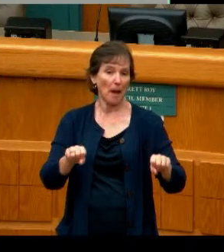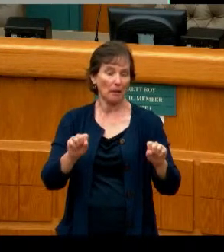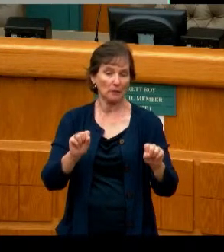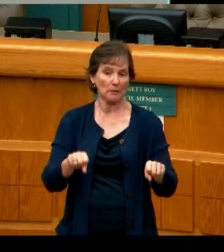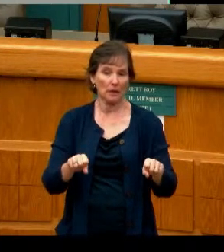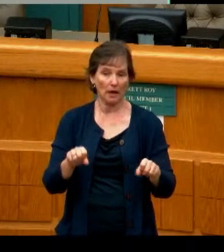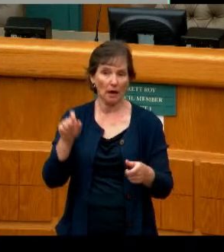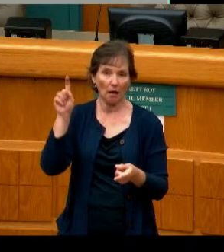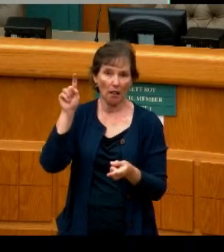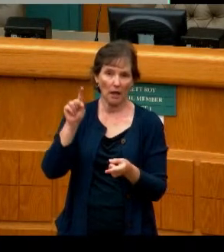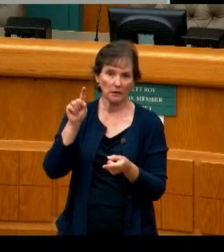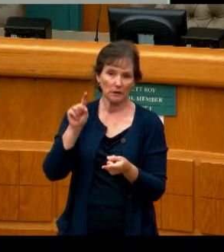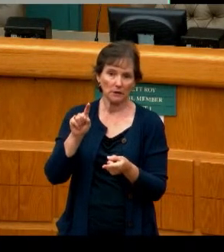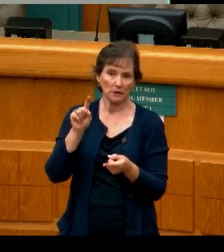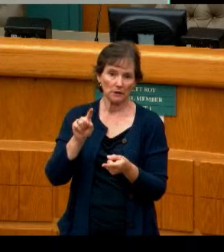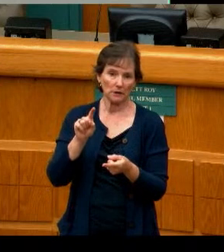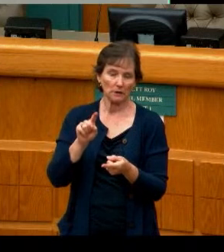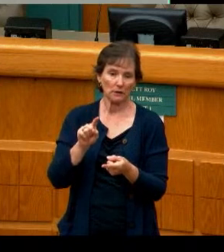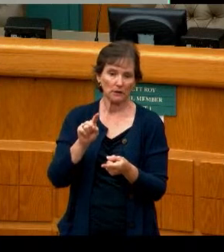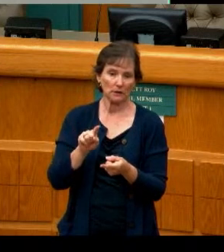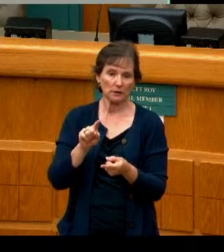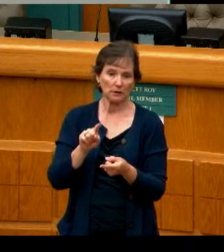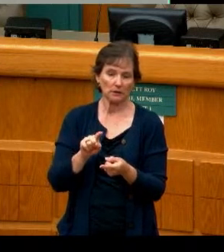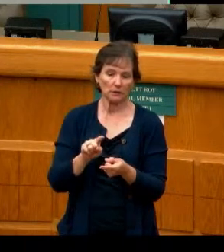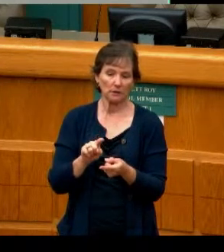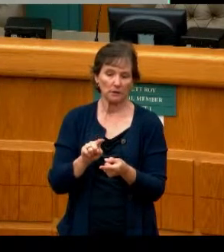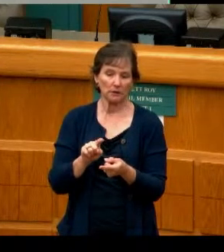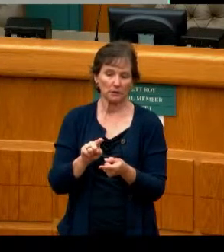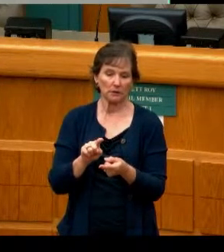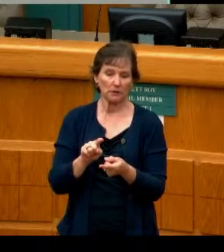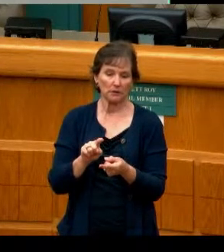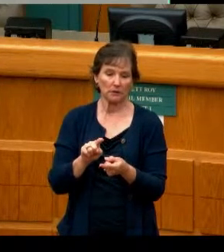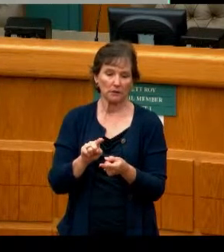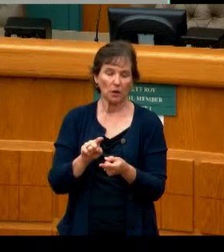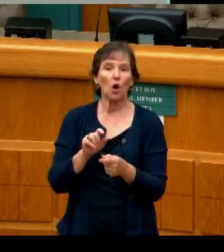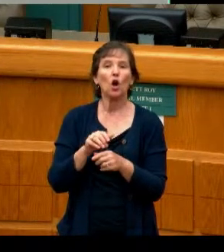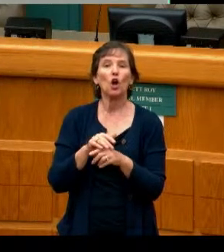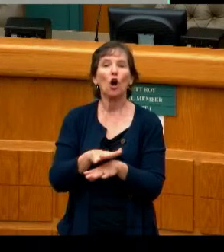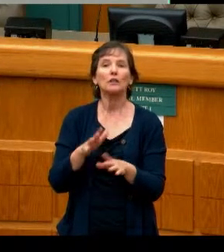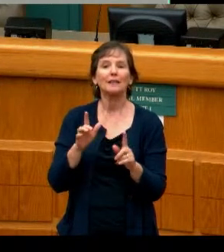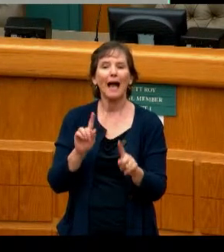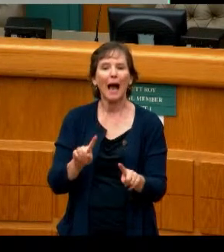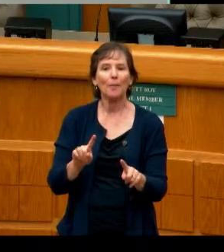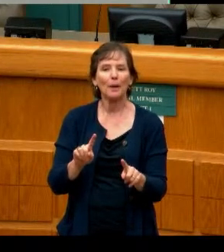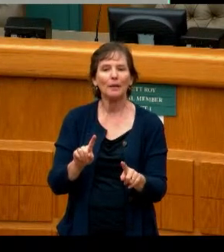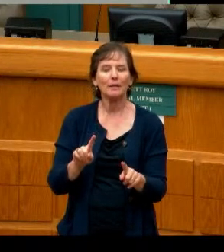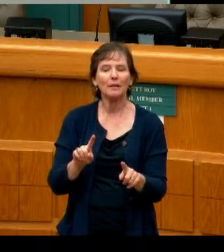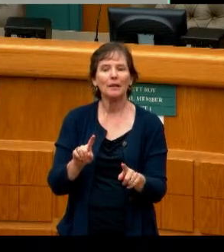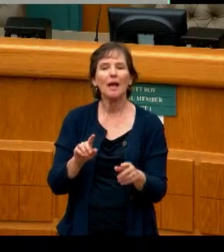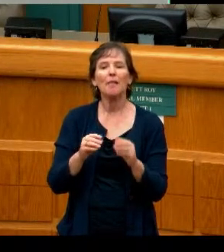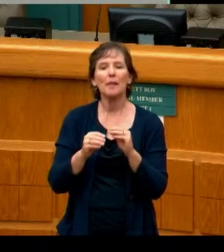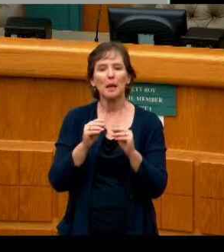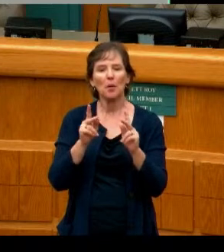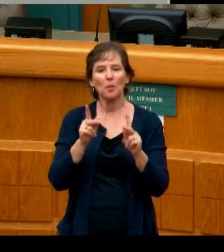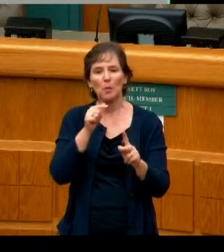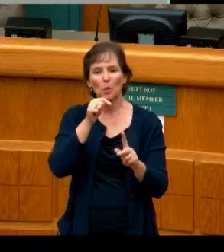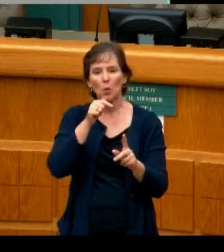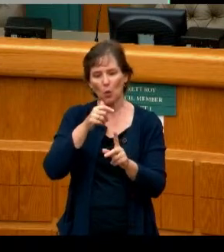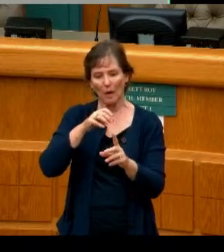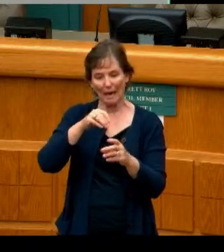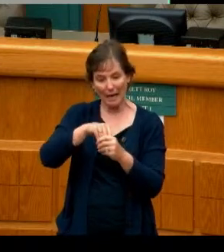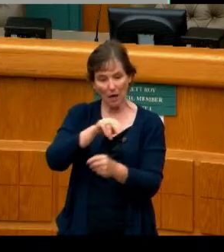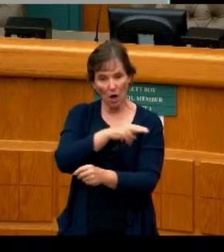week. It's that our hospital capacity is decreasing. And as the hospital capacity decreases,